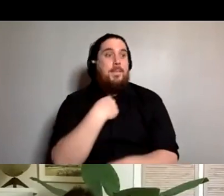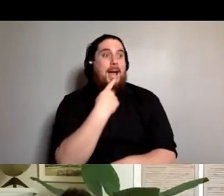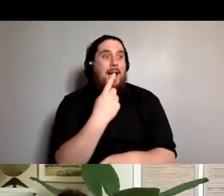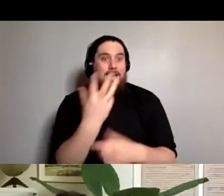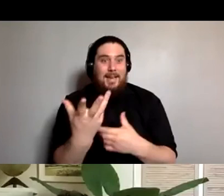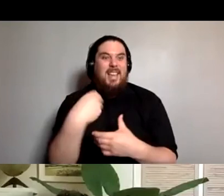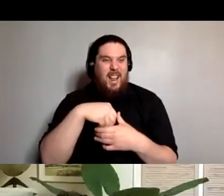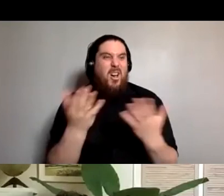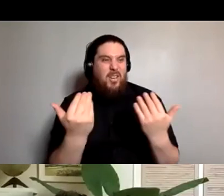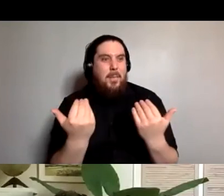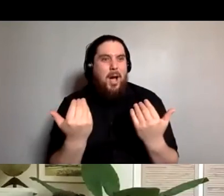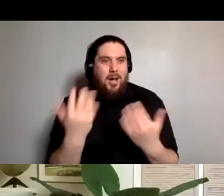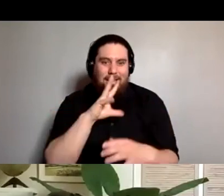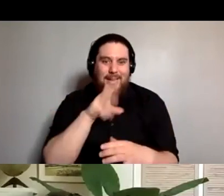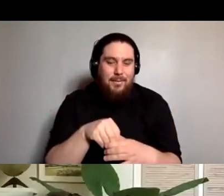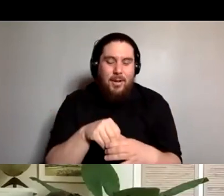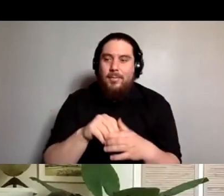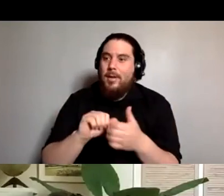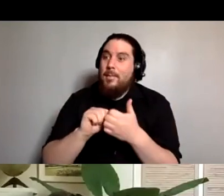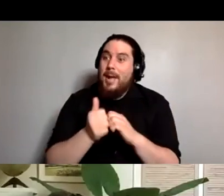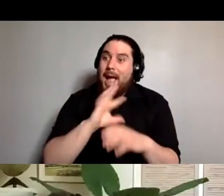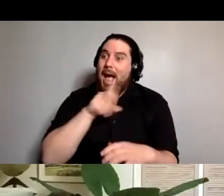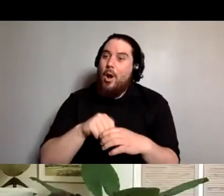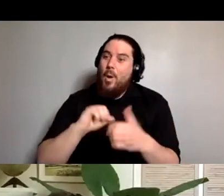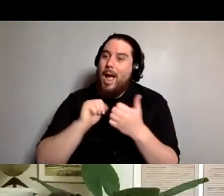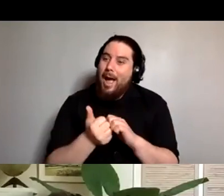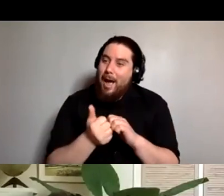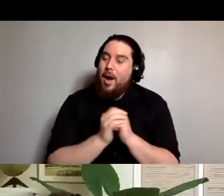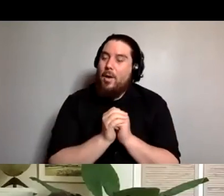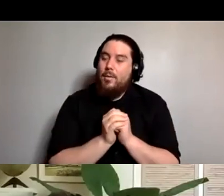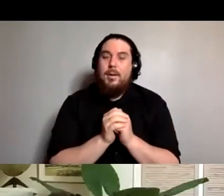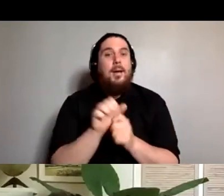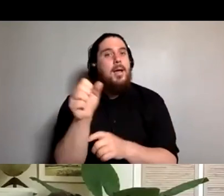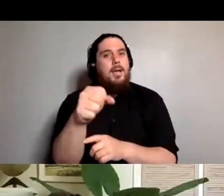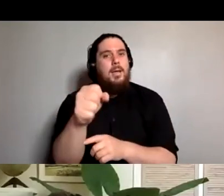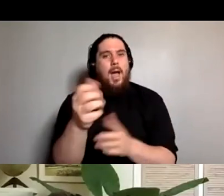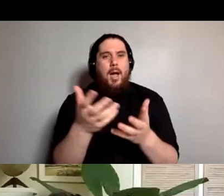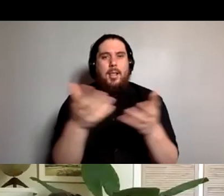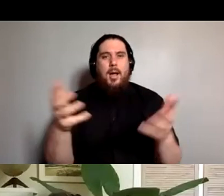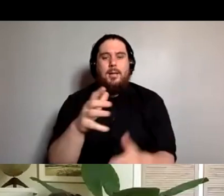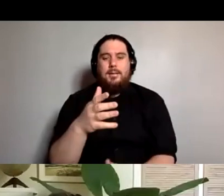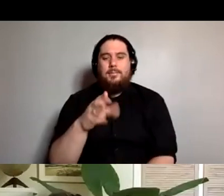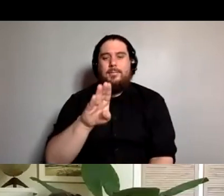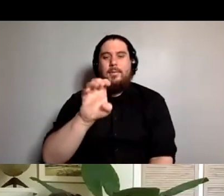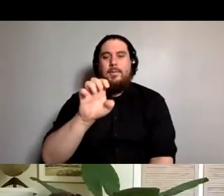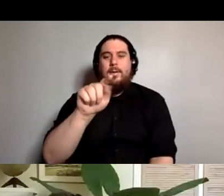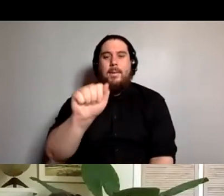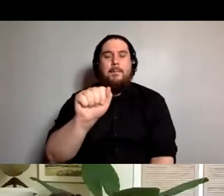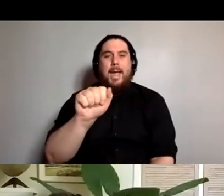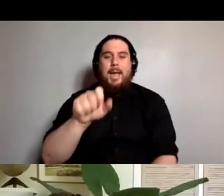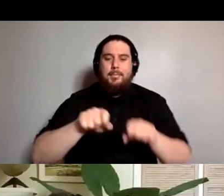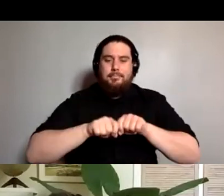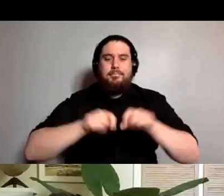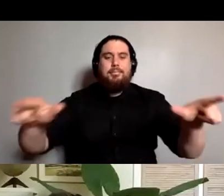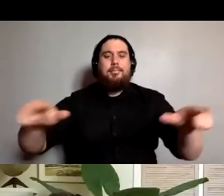involved? That's the question. How do they get involved? Yeah, there's definitely lots of beta releases in the market, whether